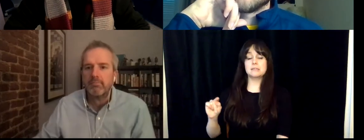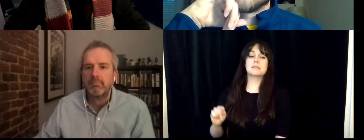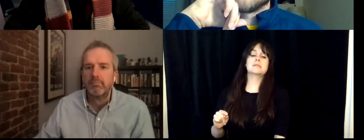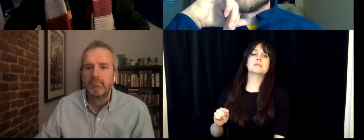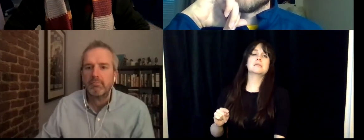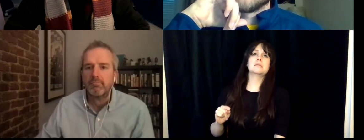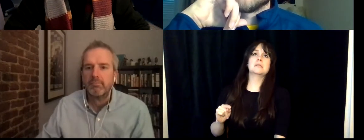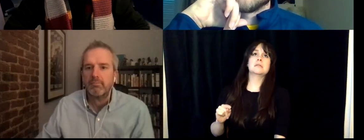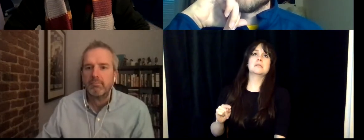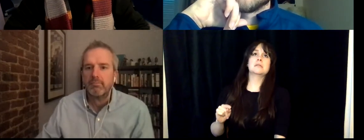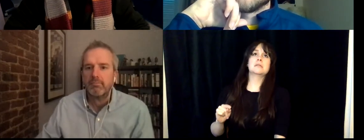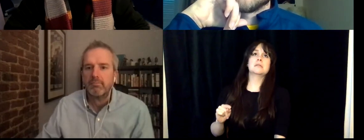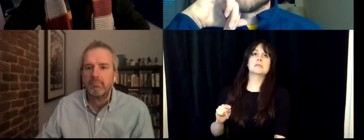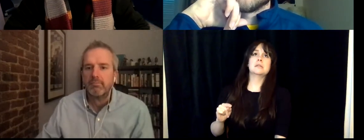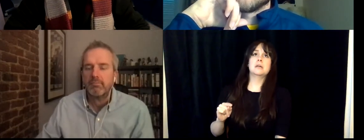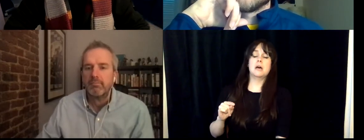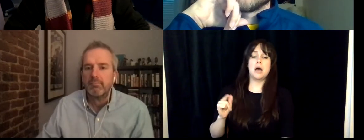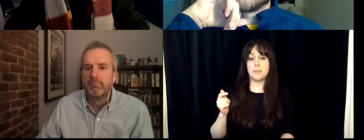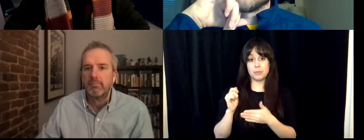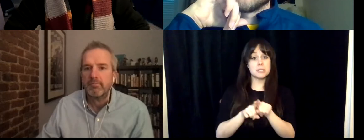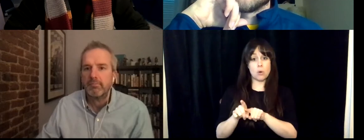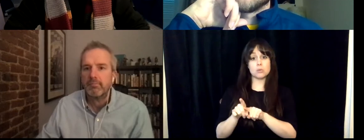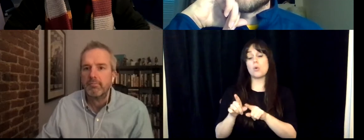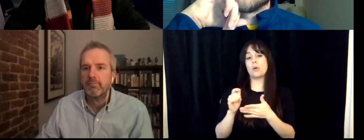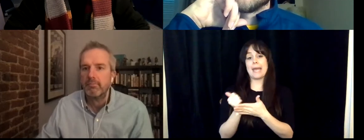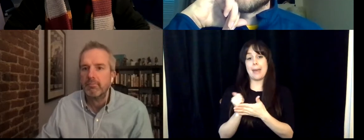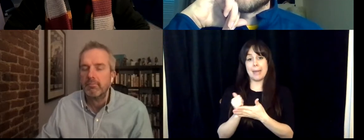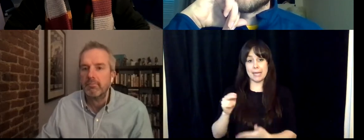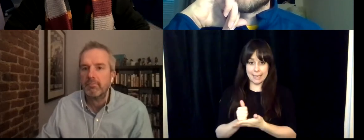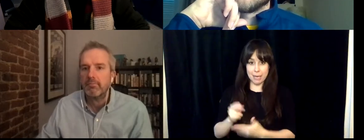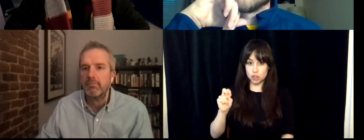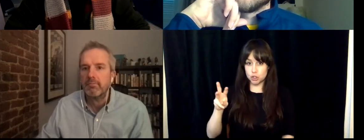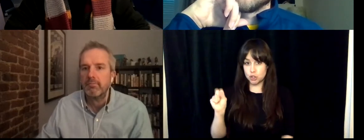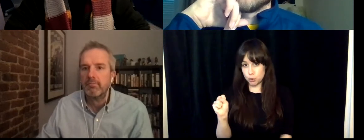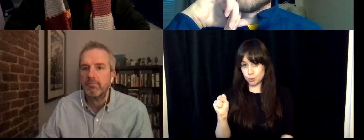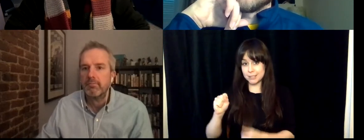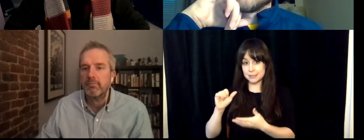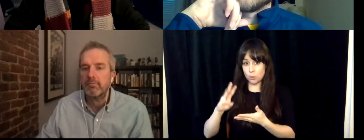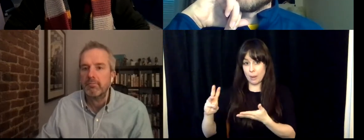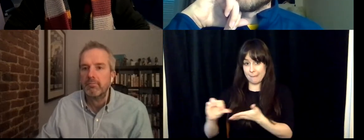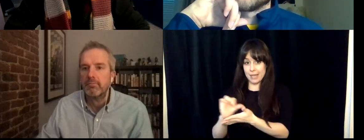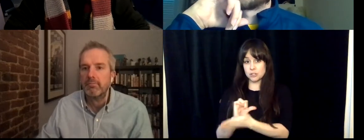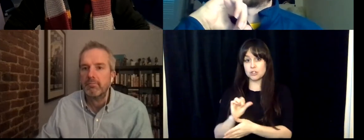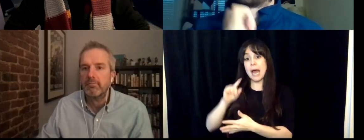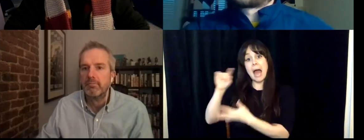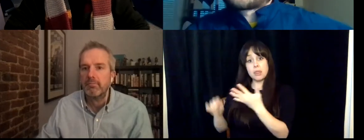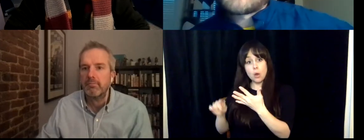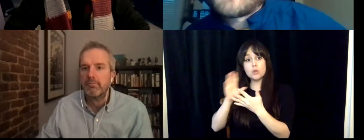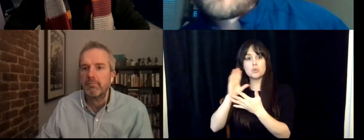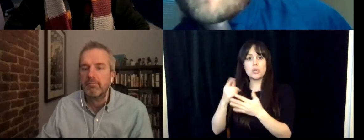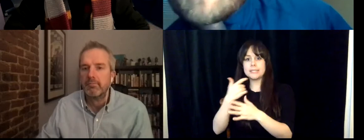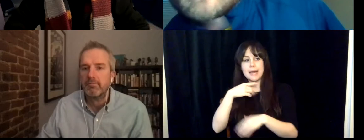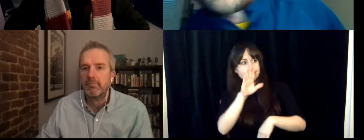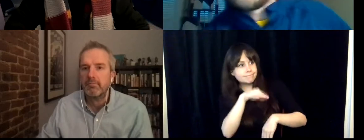gaming news sites. And again, a lot of these are going to have information that can point you to, oh, hey, look, people